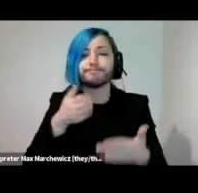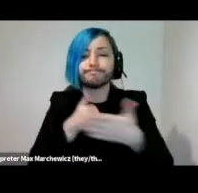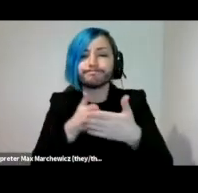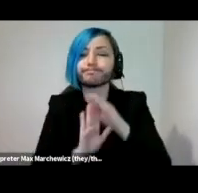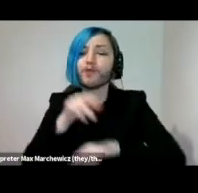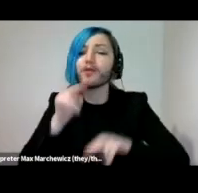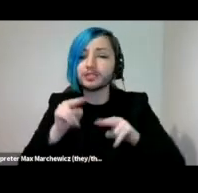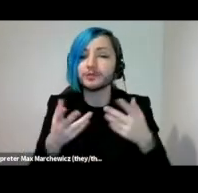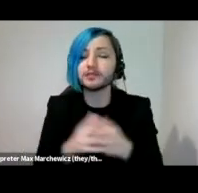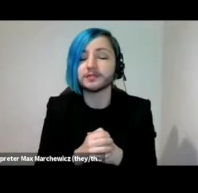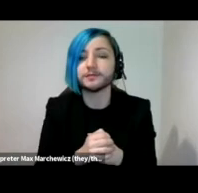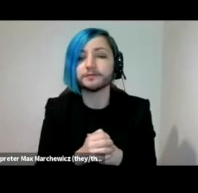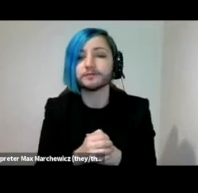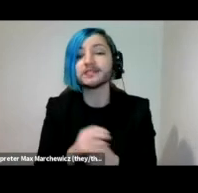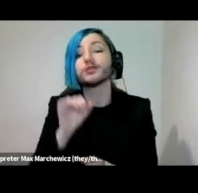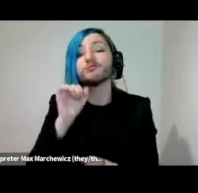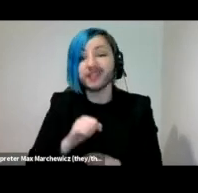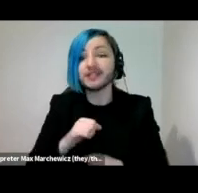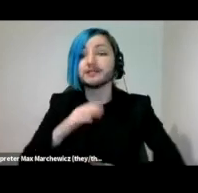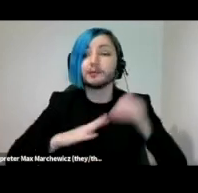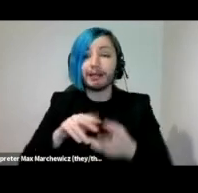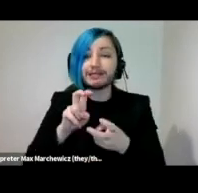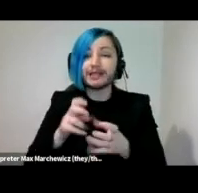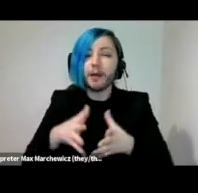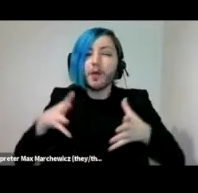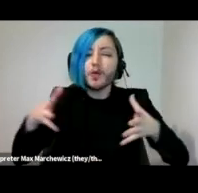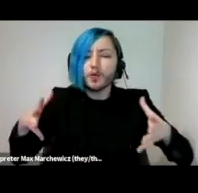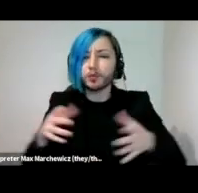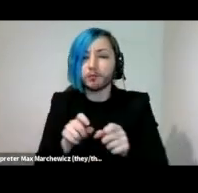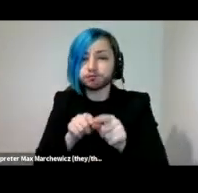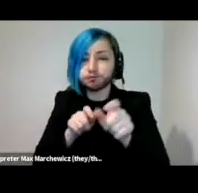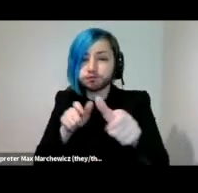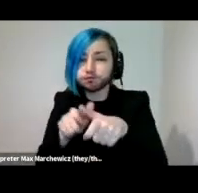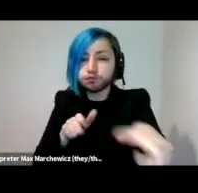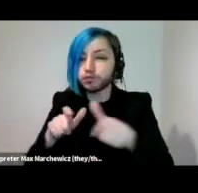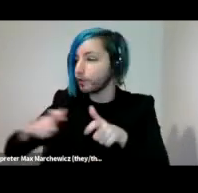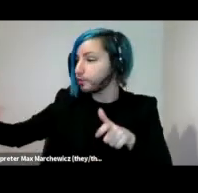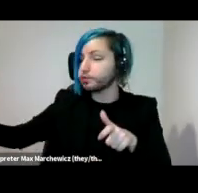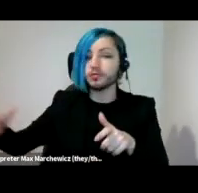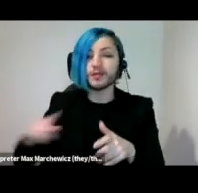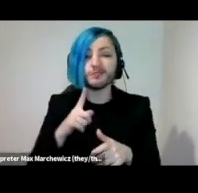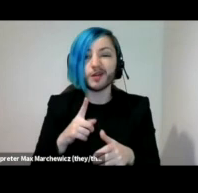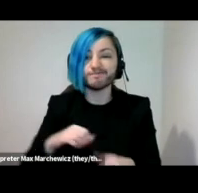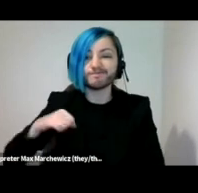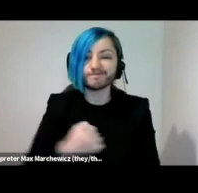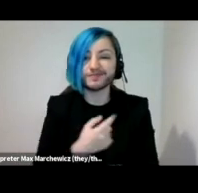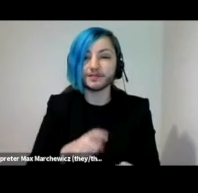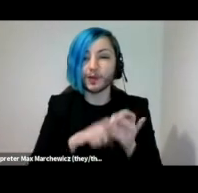So even though we've built very big detectors, we actually can eventually be troubled by quantum